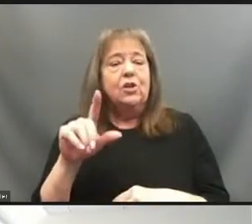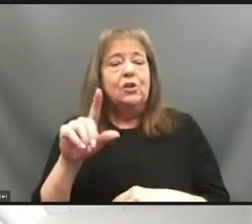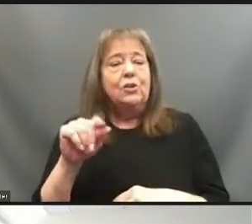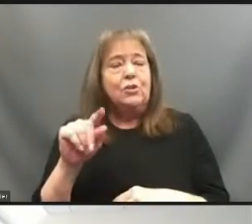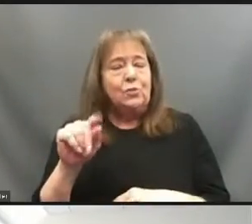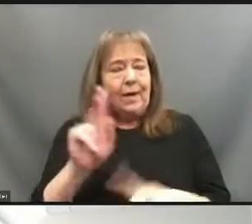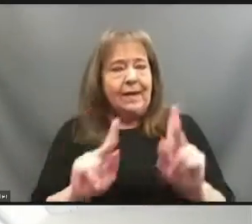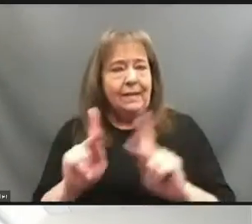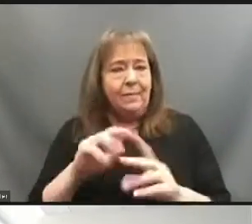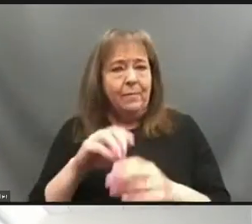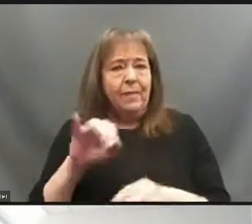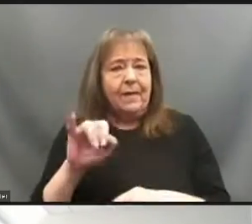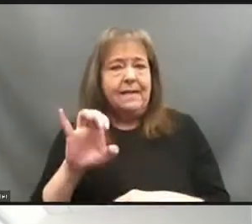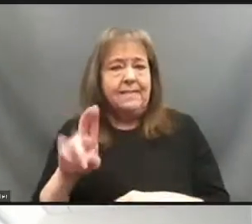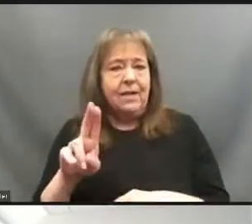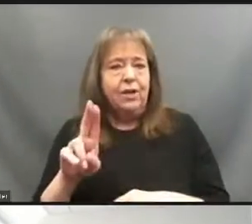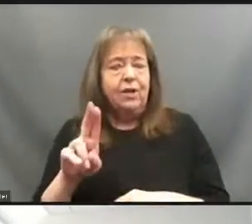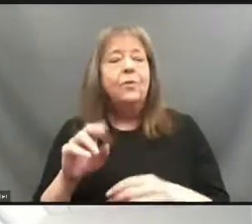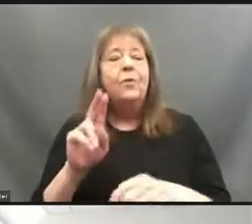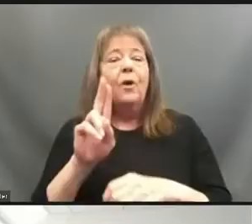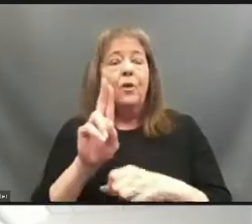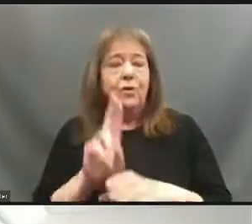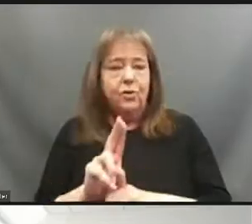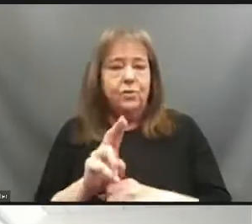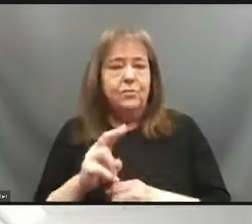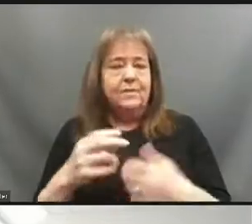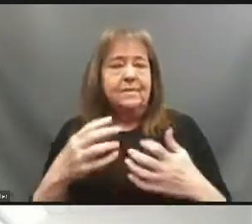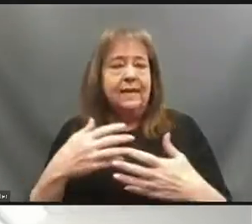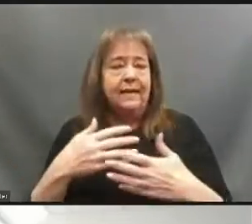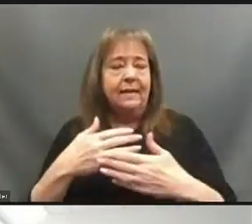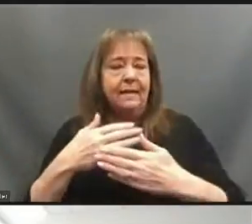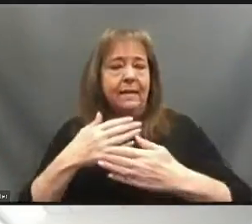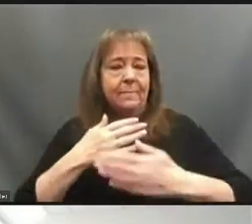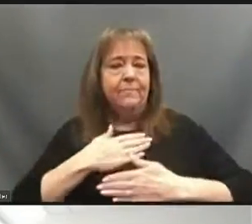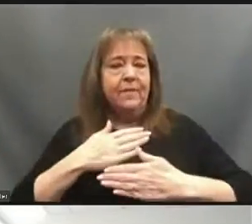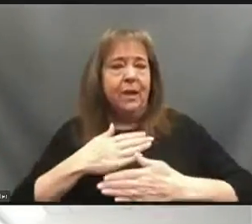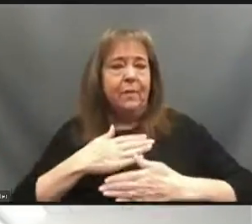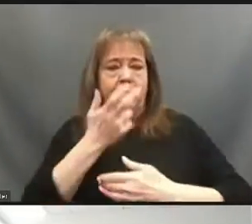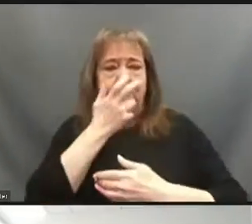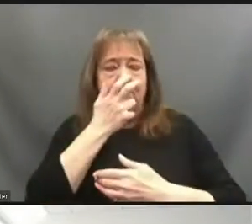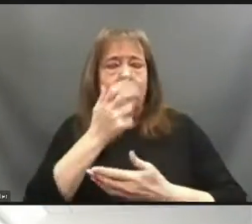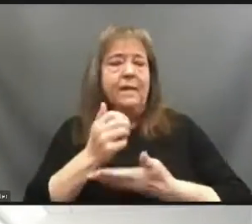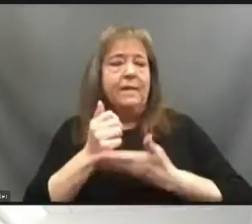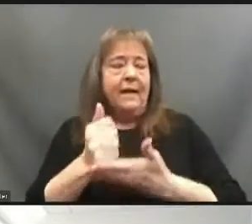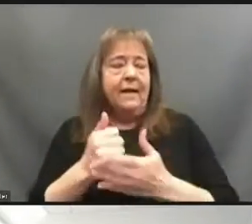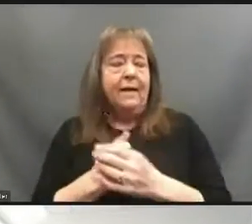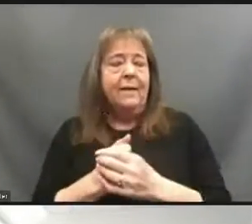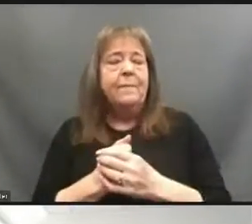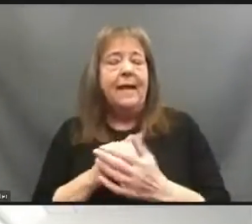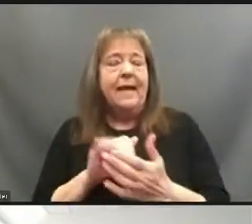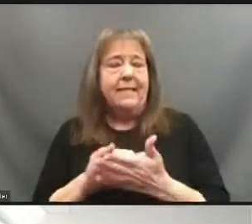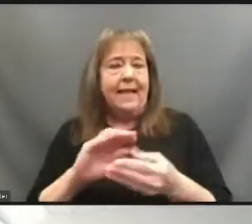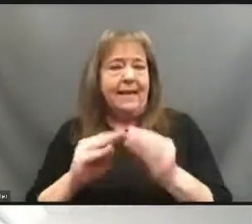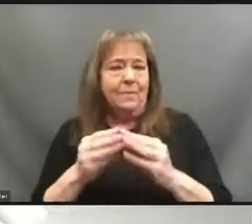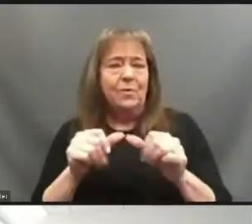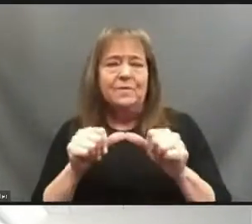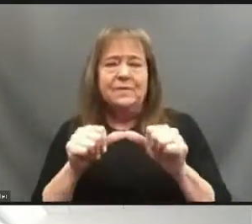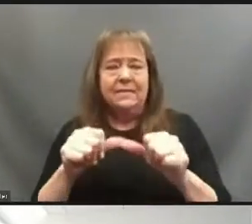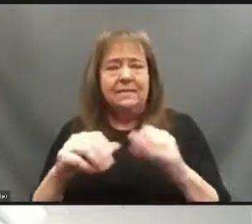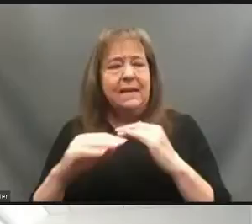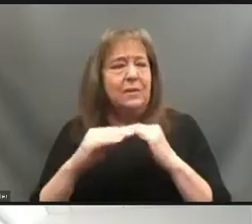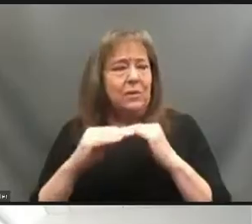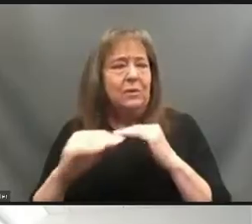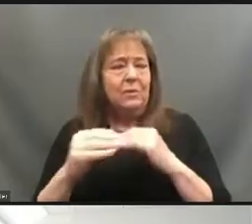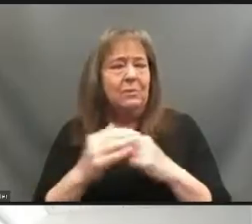unit patients are on ventilators at this time. And that number has continued to be a pretty consistent percentage